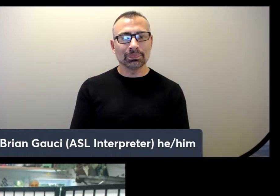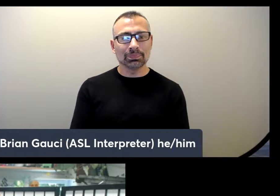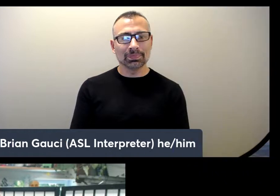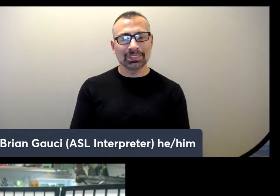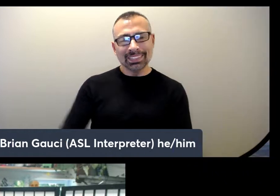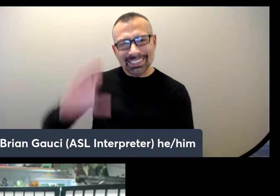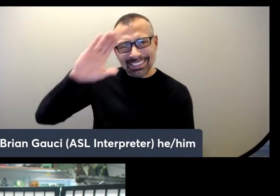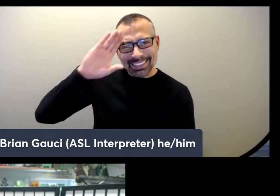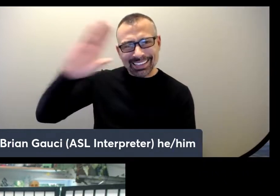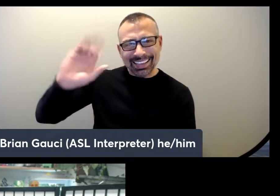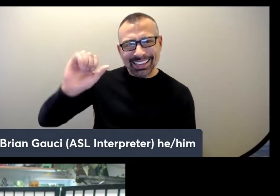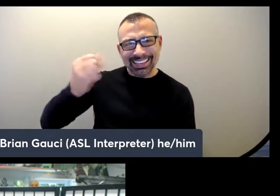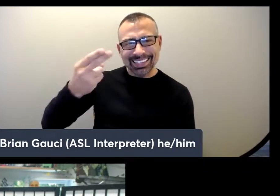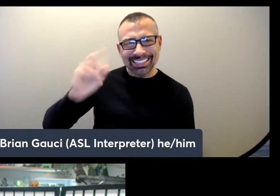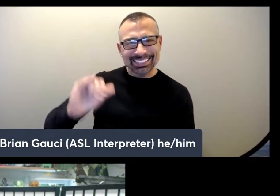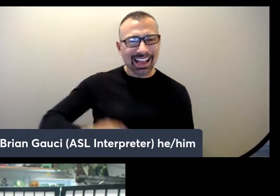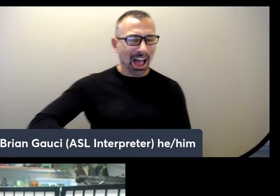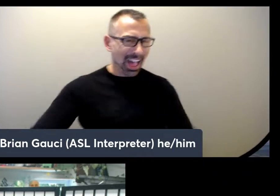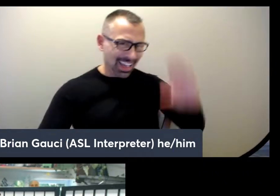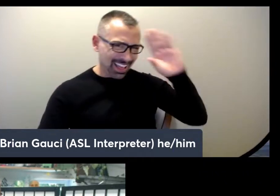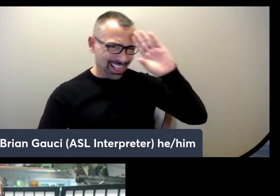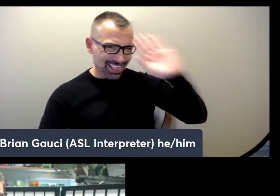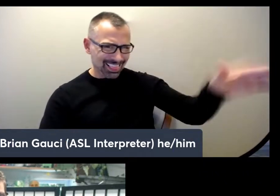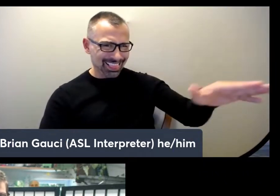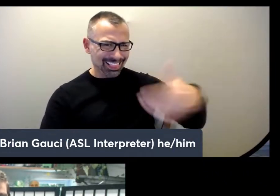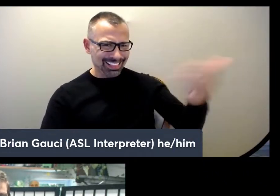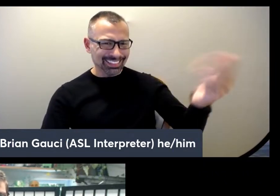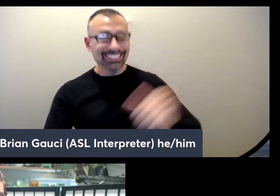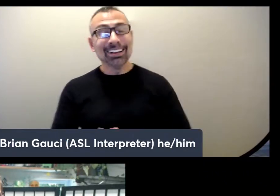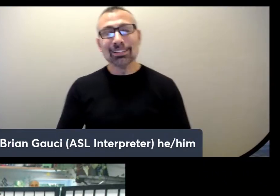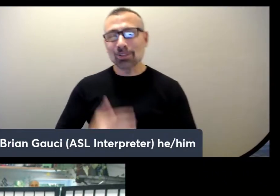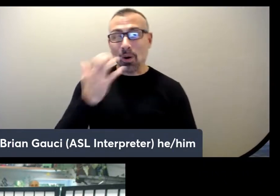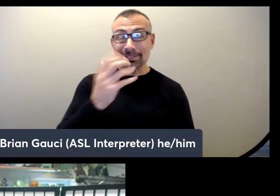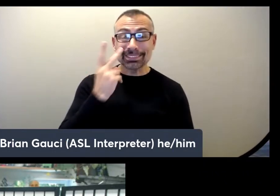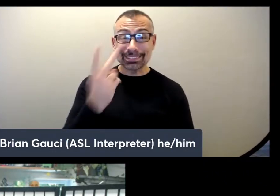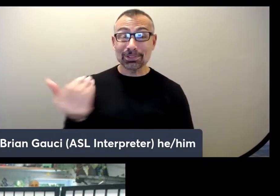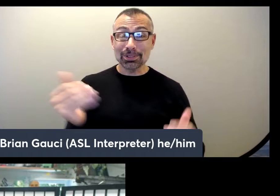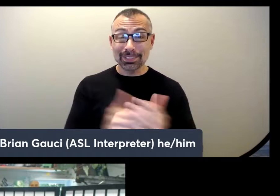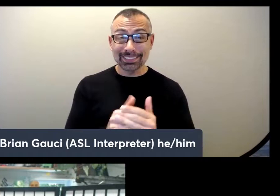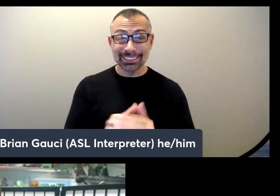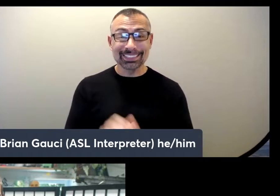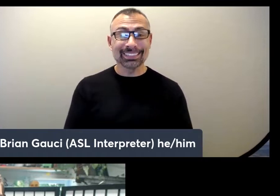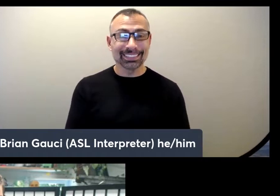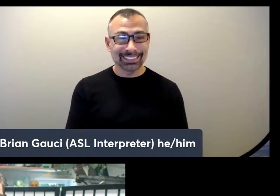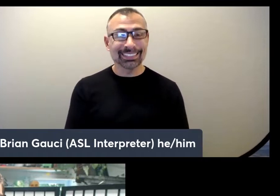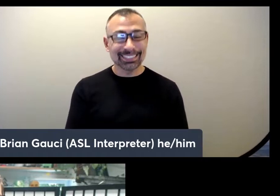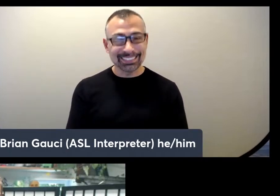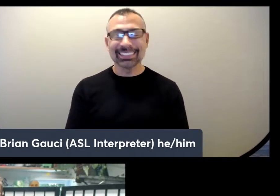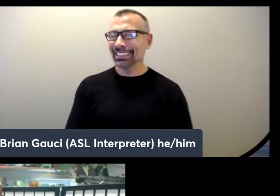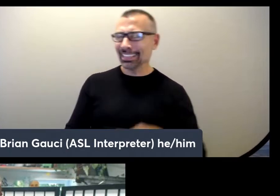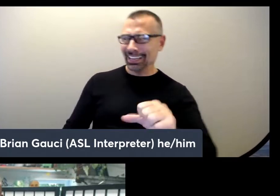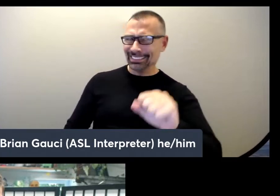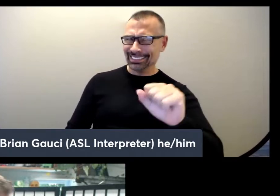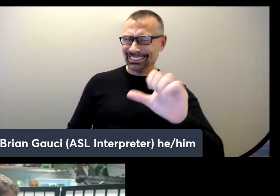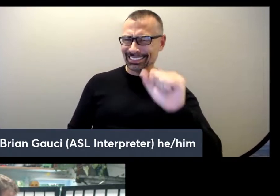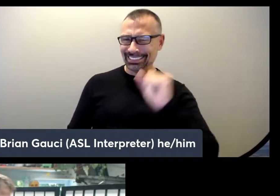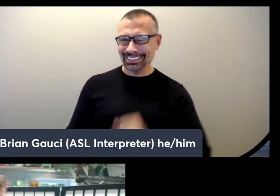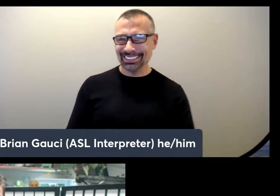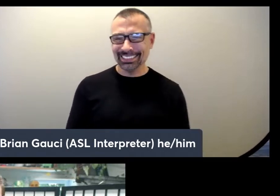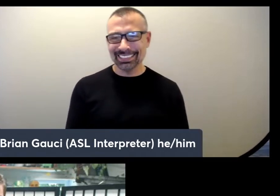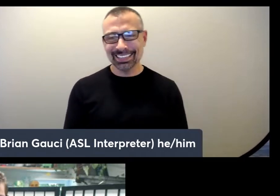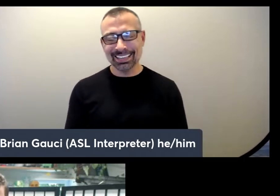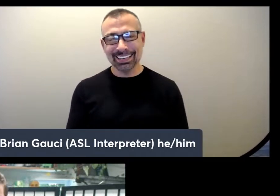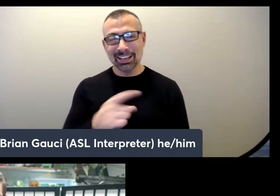Hey, Hey Shai. there. Uh, so awesome to see you again. We were just Again, talking yesterday about yeah. this. I think it was like less than